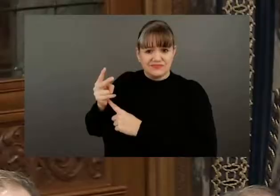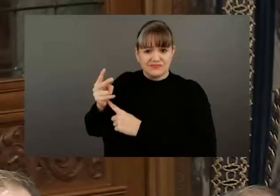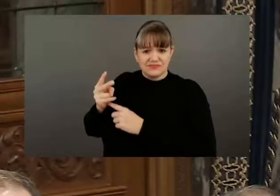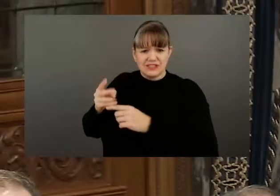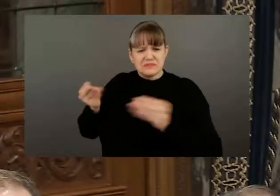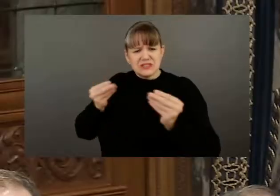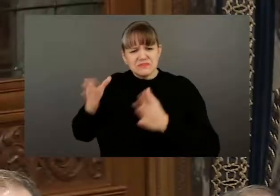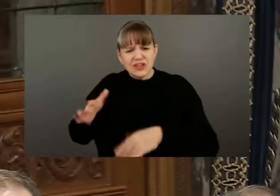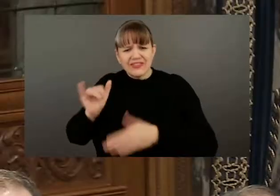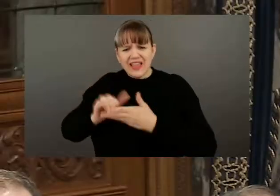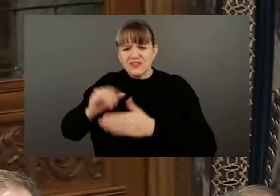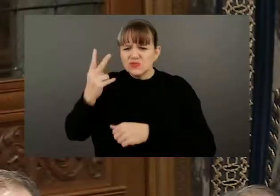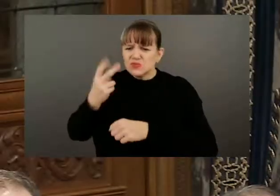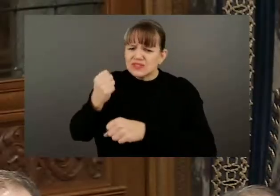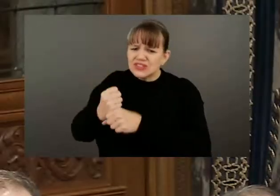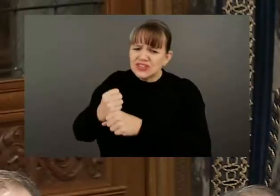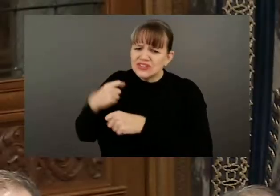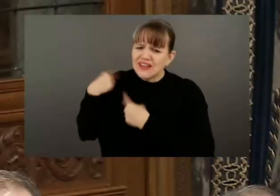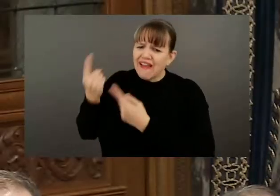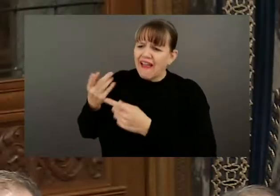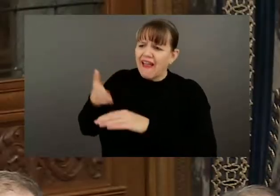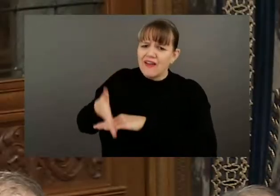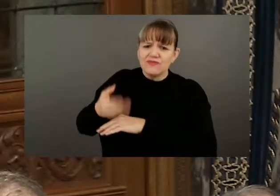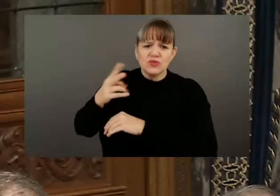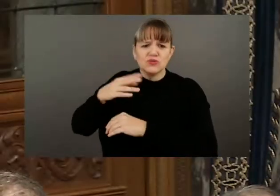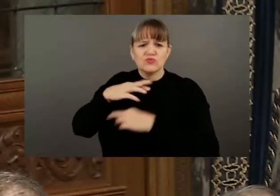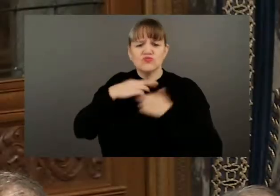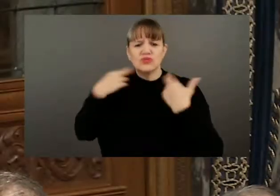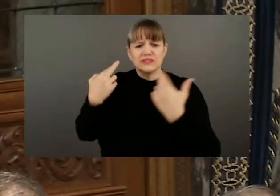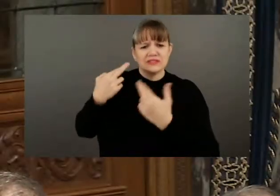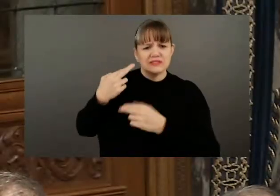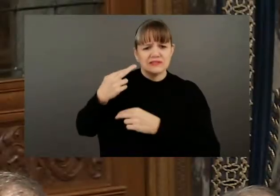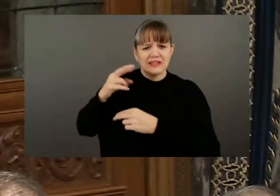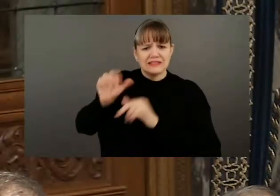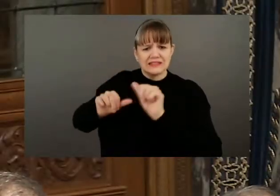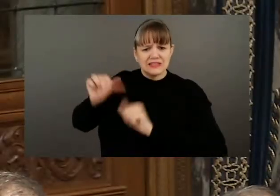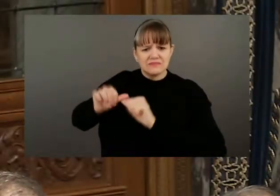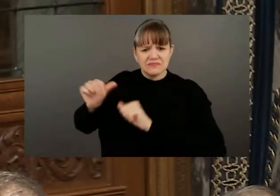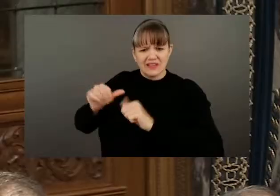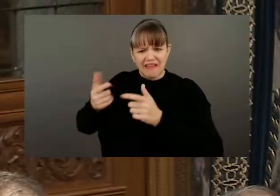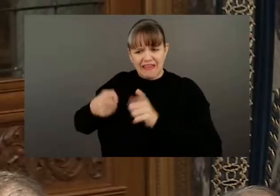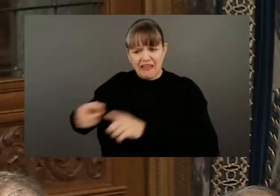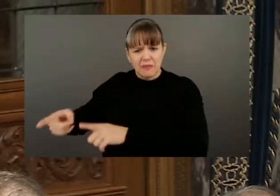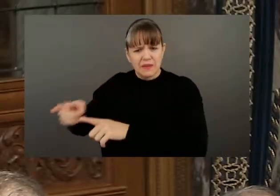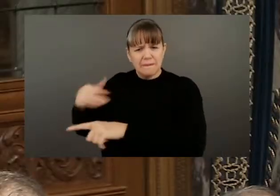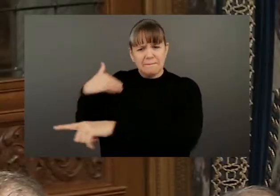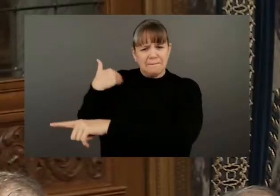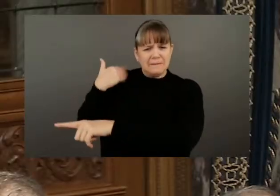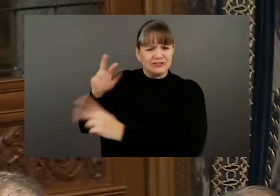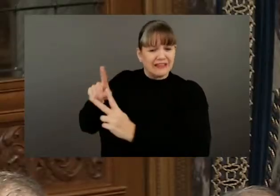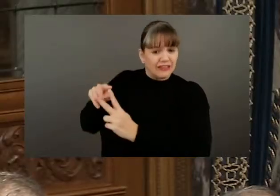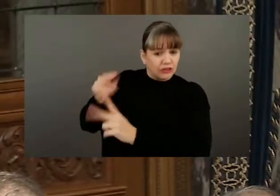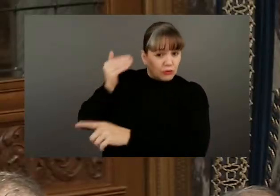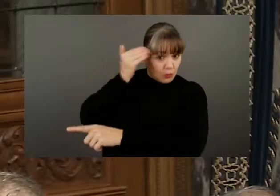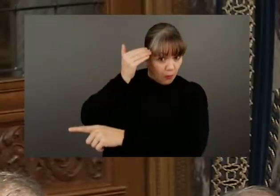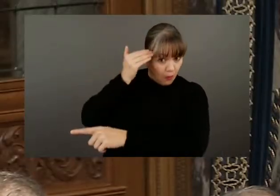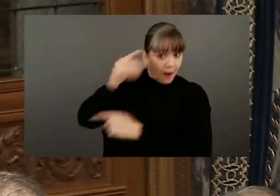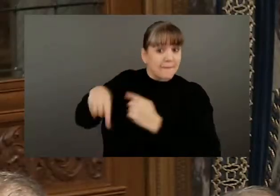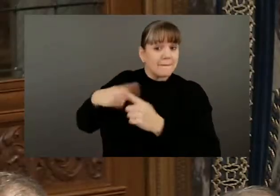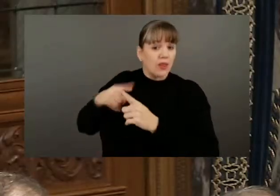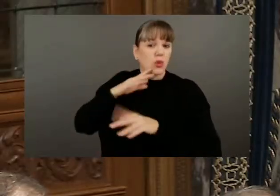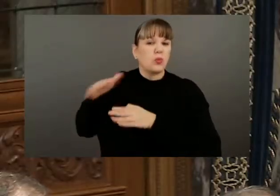was carried out. Either the minister knew about this river-killing mess and didn't act, or her staff didn't tell